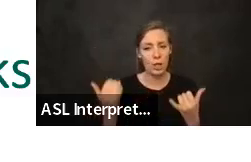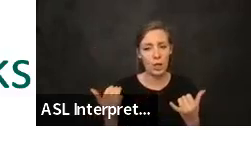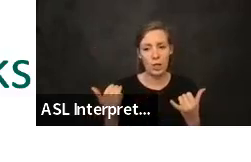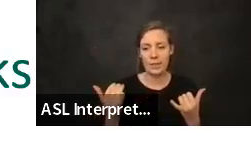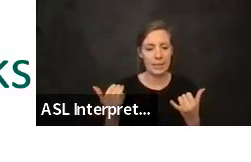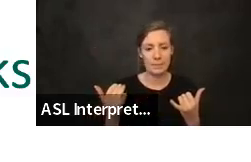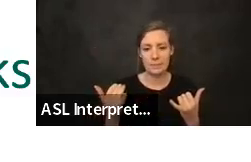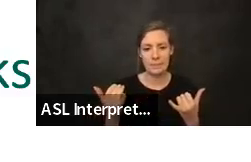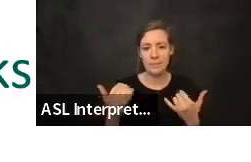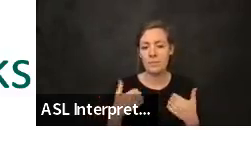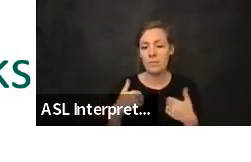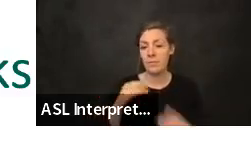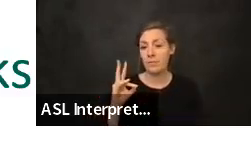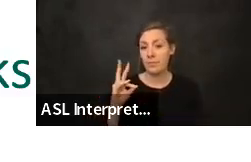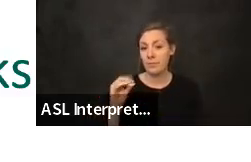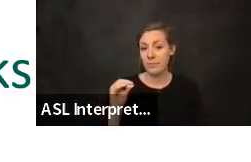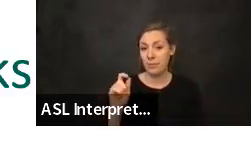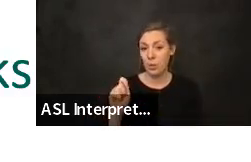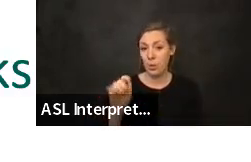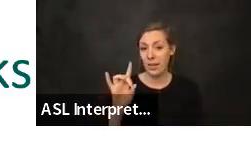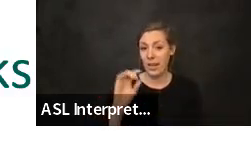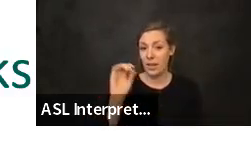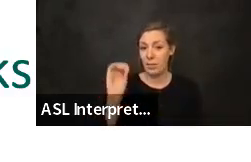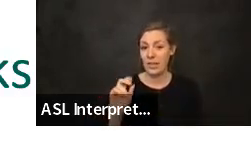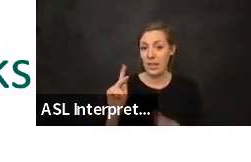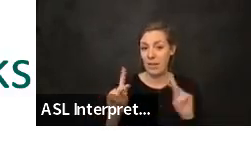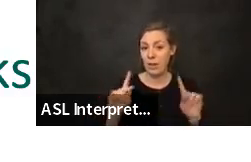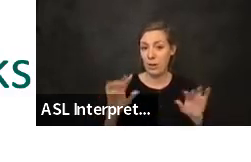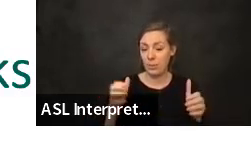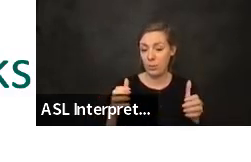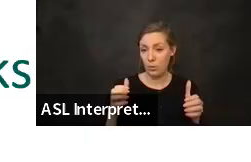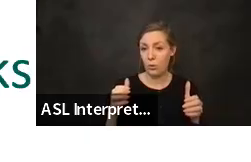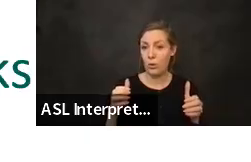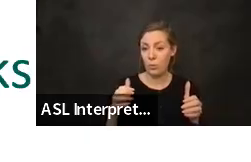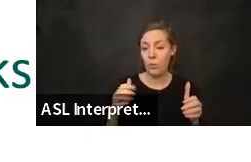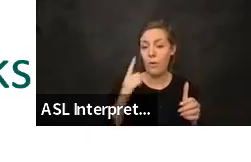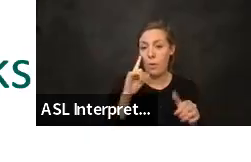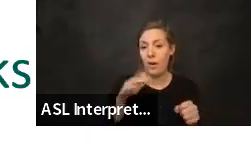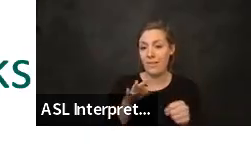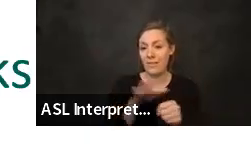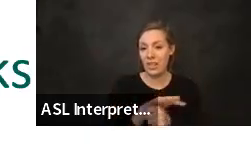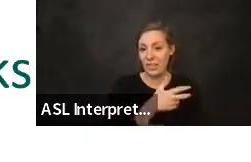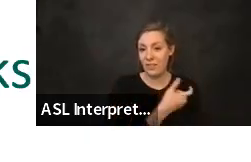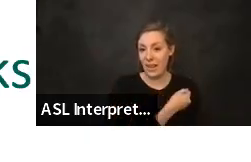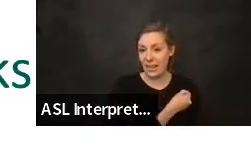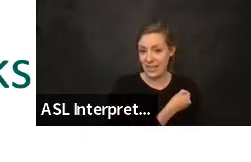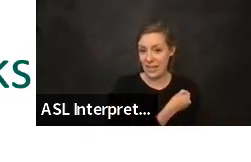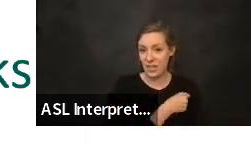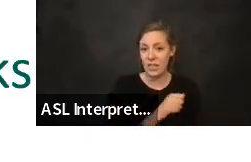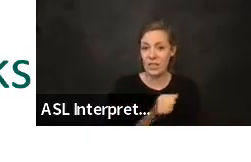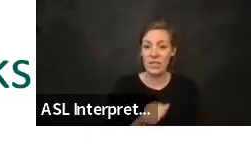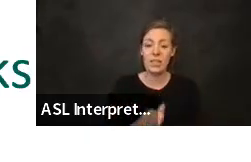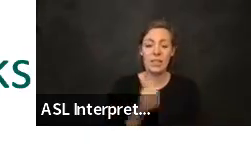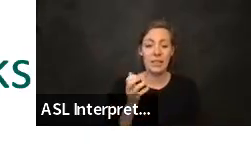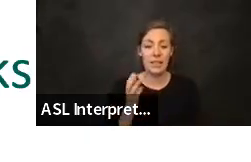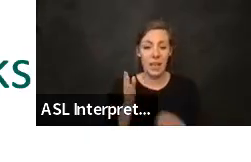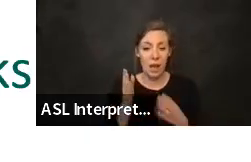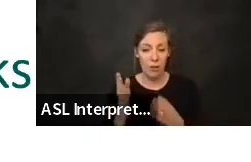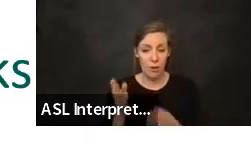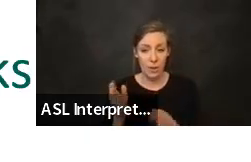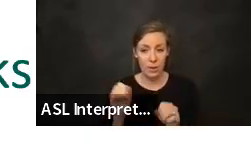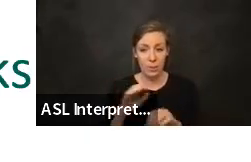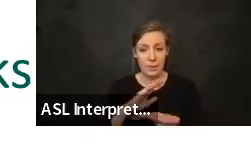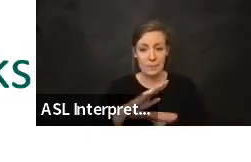at 70.8% of our population 0+ fully vaccinated. The other way that we could meet this